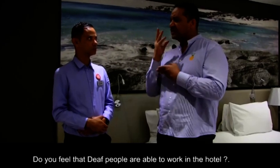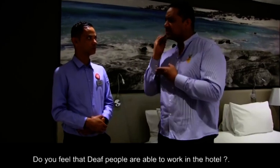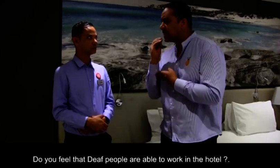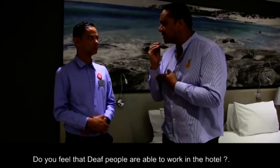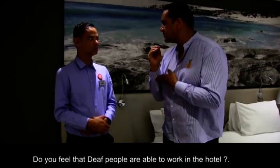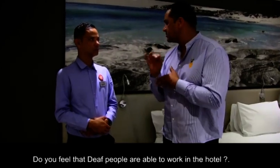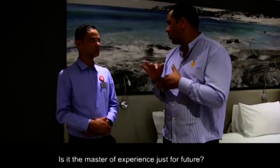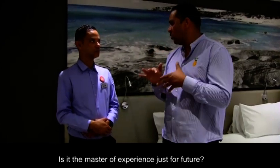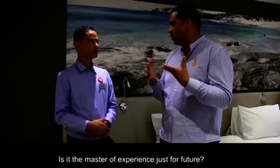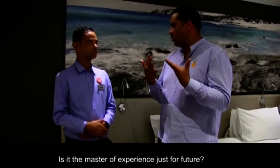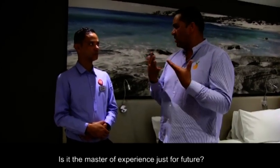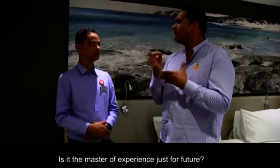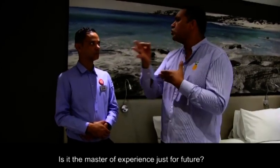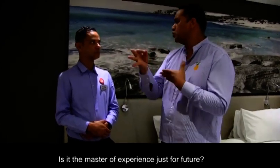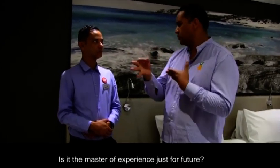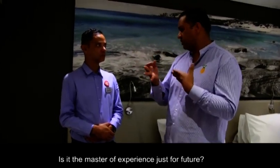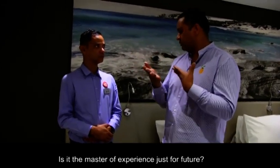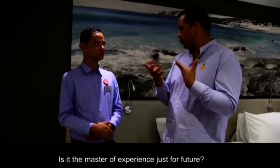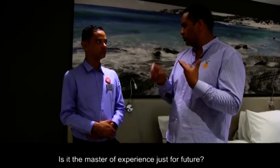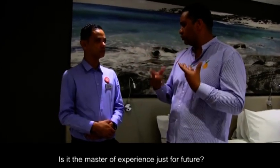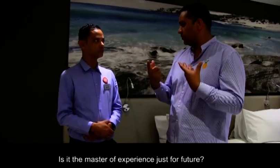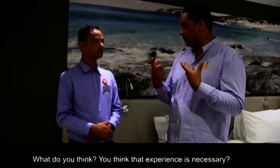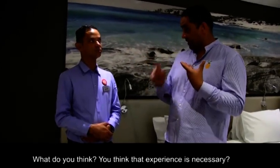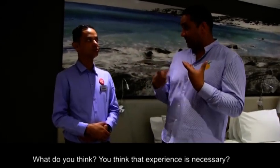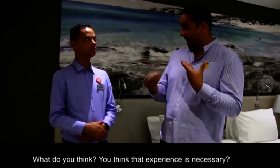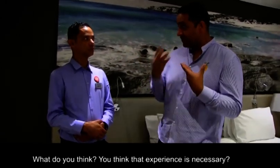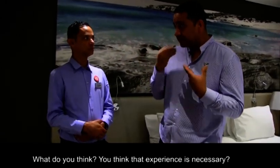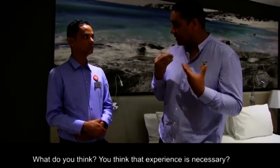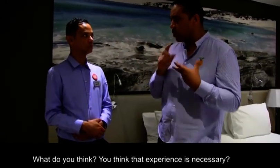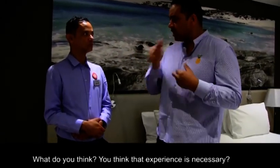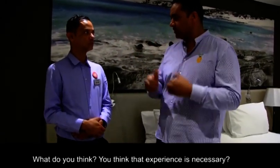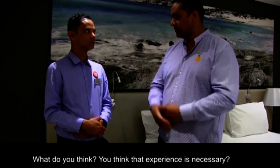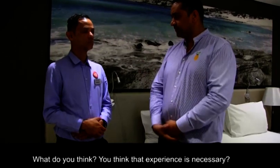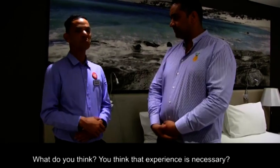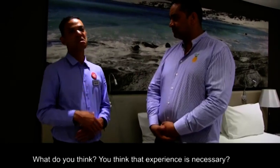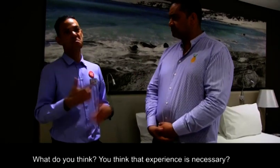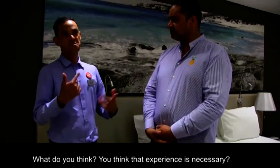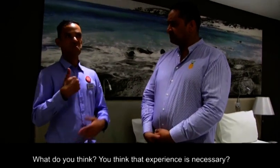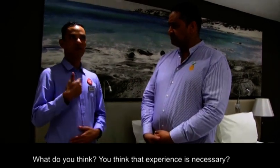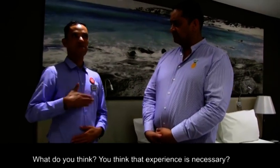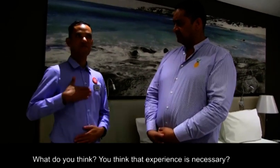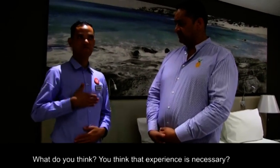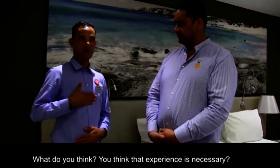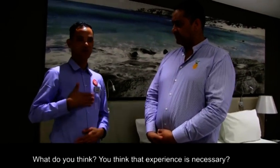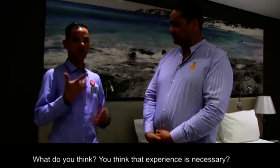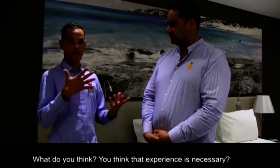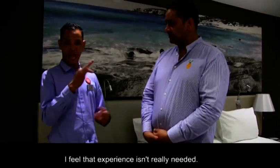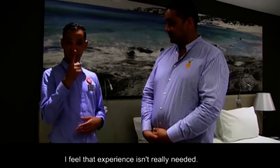able to work in the hotel industry, or is it a must-have experience just for future? What do you think? Do you think that experience is a must?